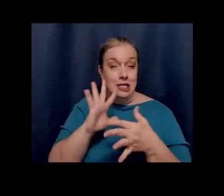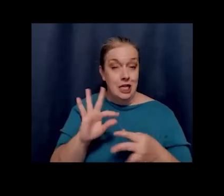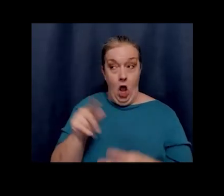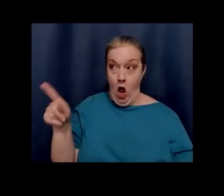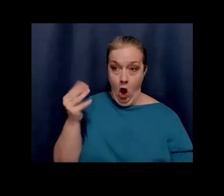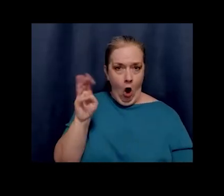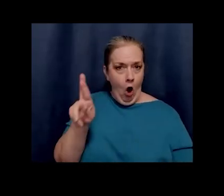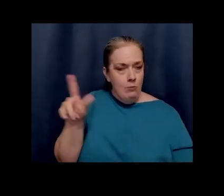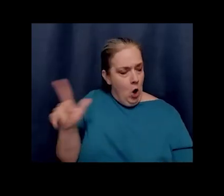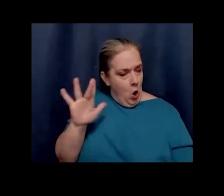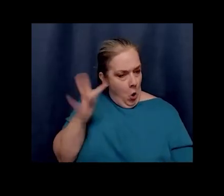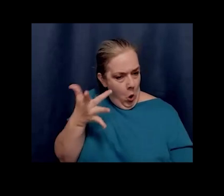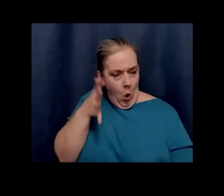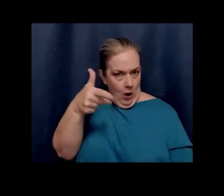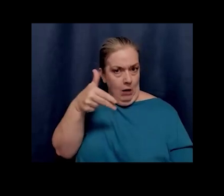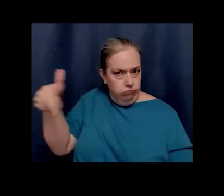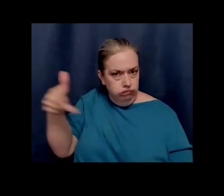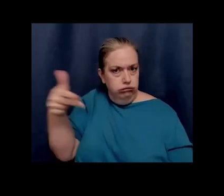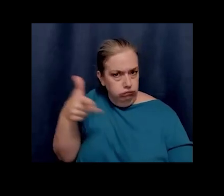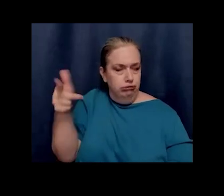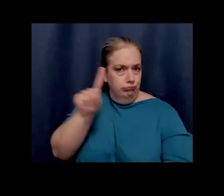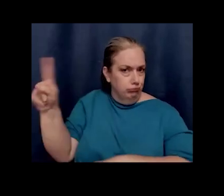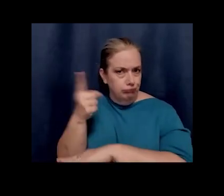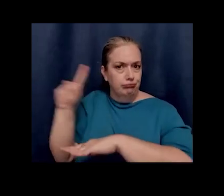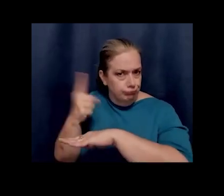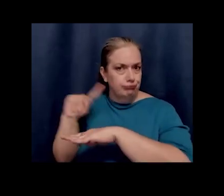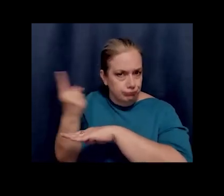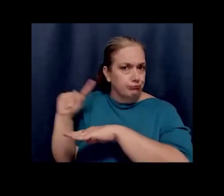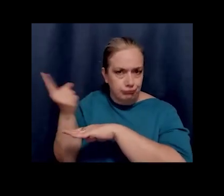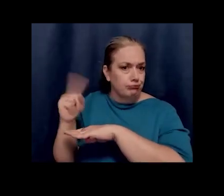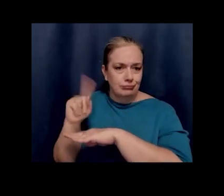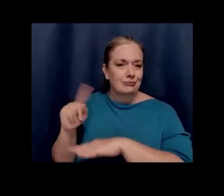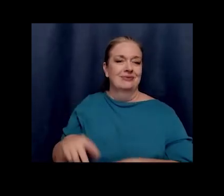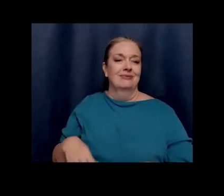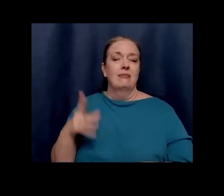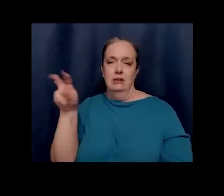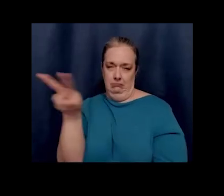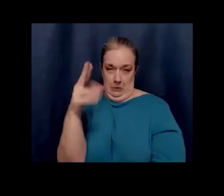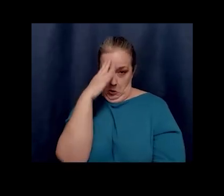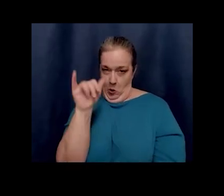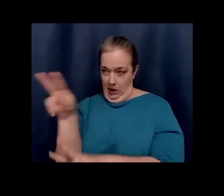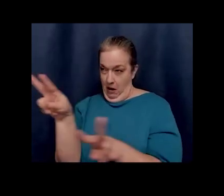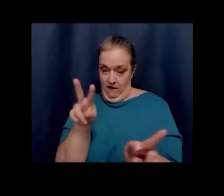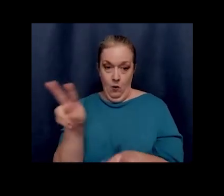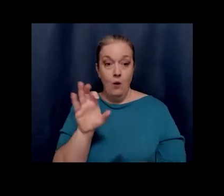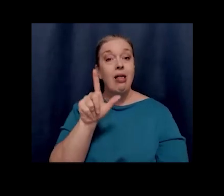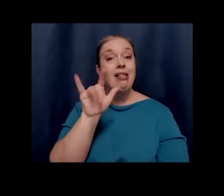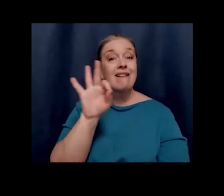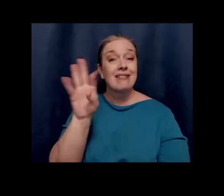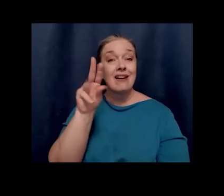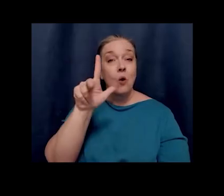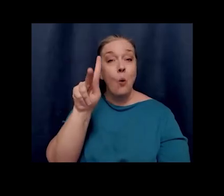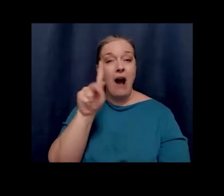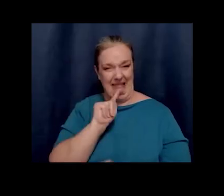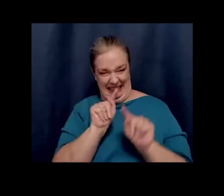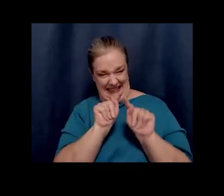time. This was a view Homer came to know intimately. The cliff walk is just a short way from the studio,